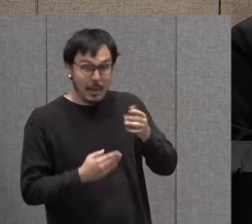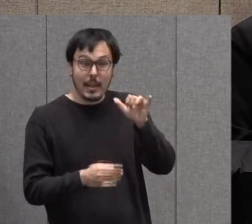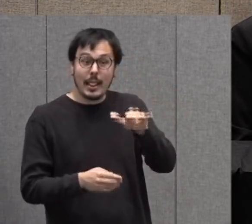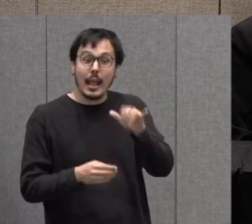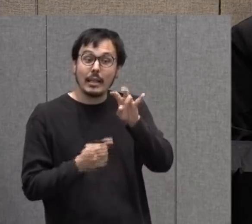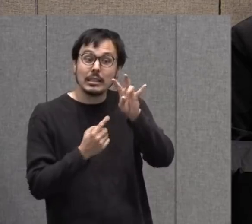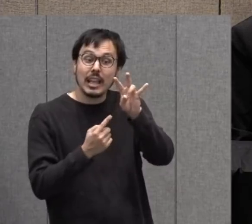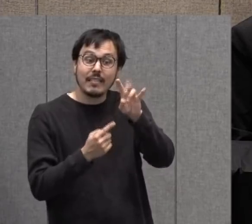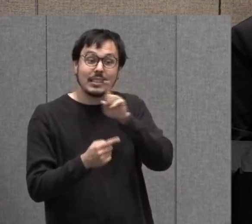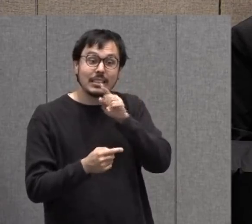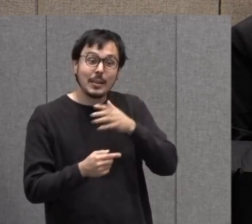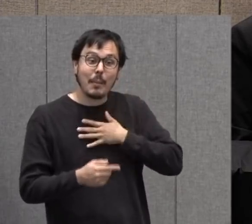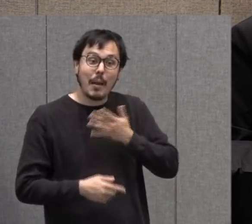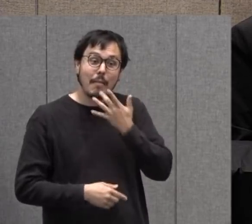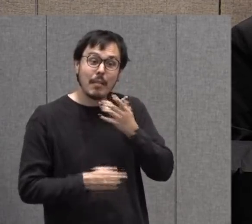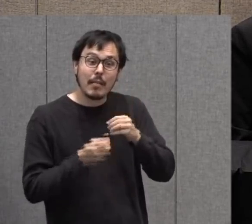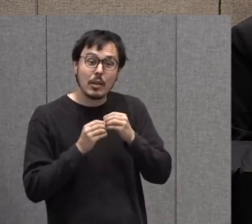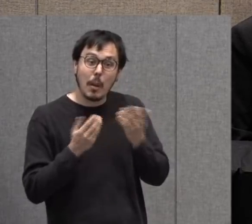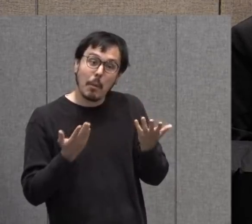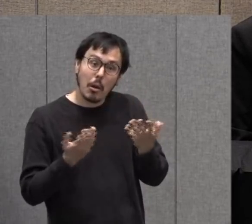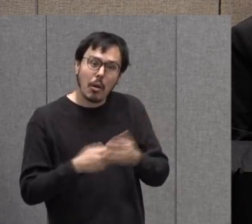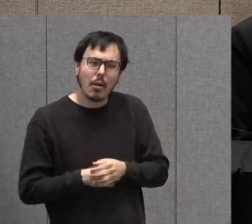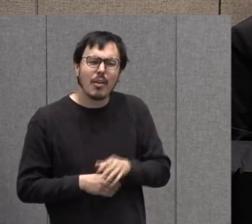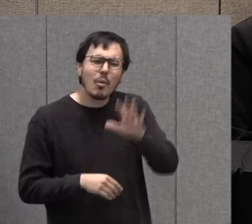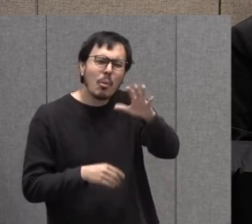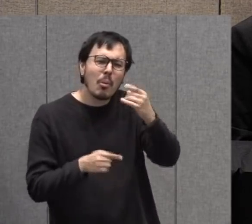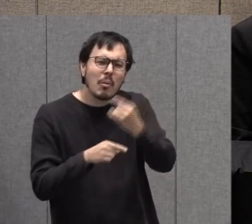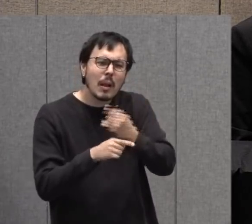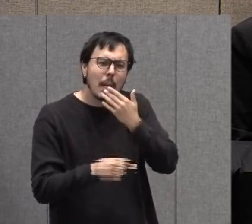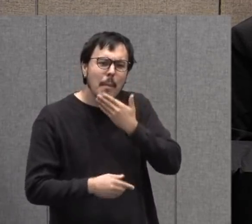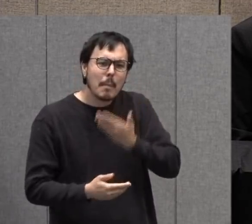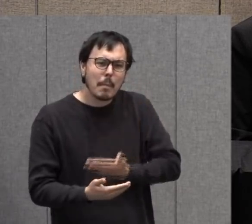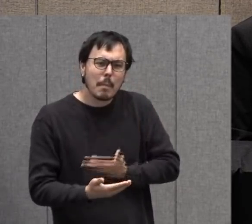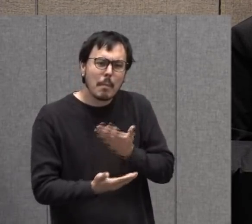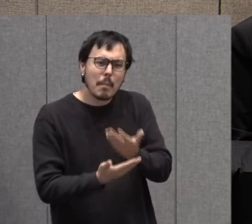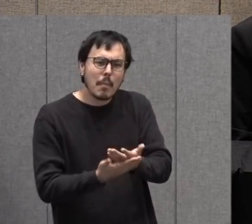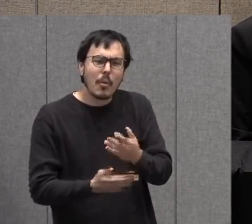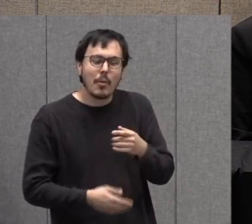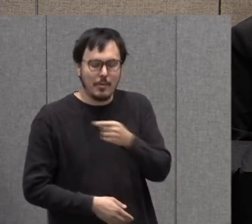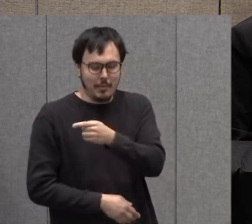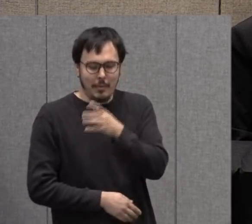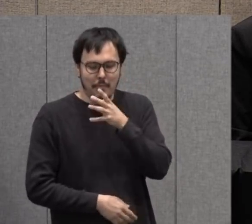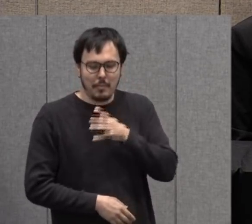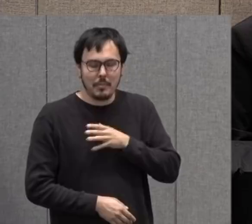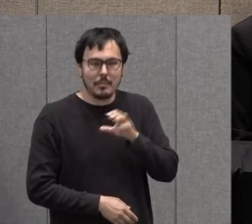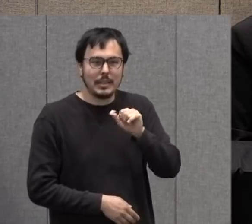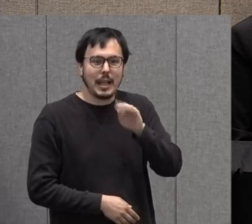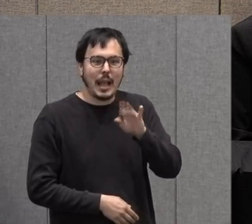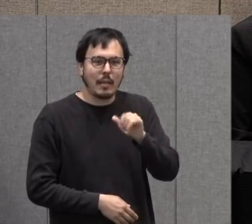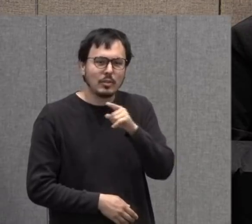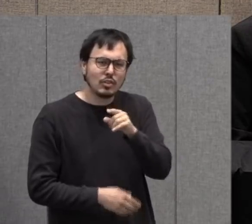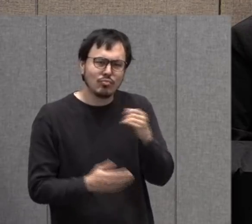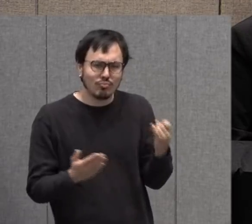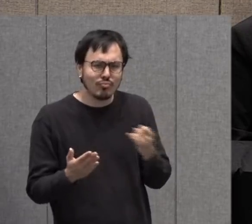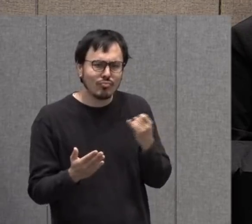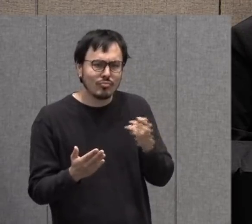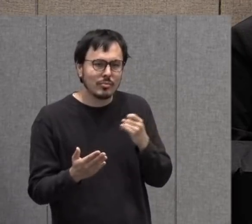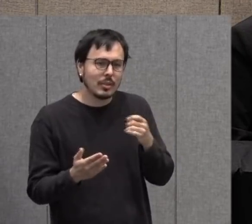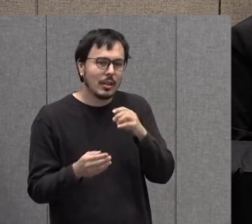number. Maybe. What day were you born on? Oh, Miss Abby's writing her 13. Do you know what day you were born